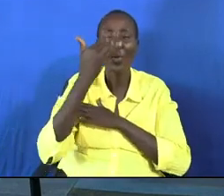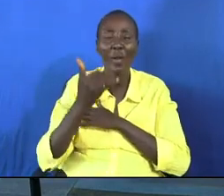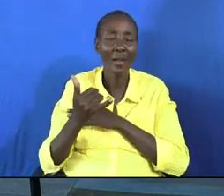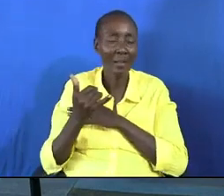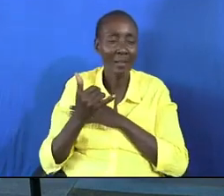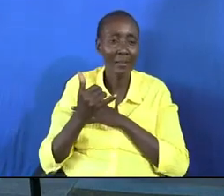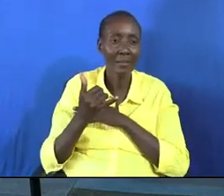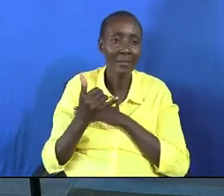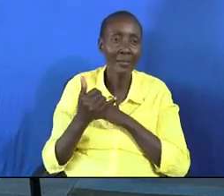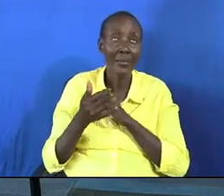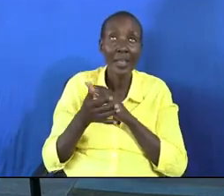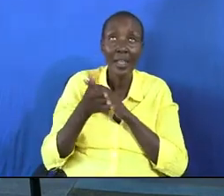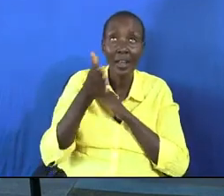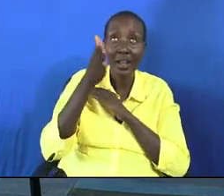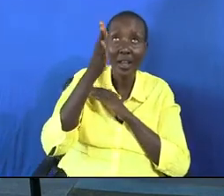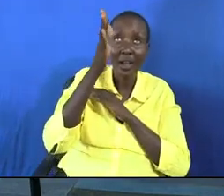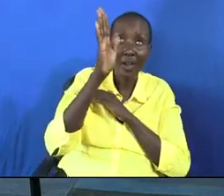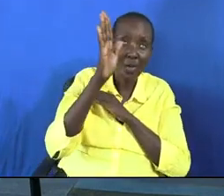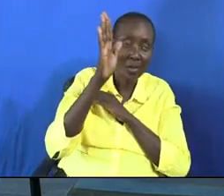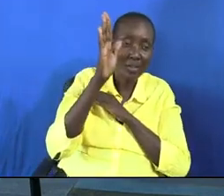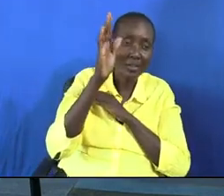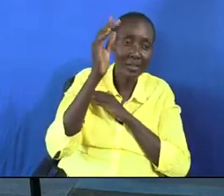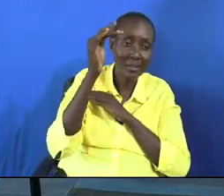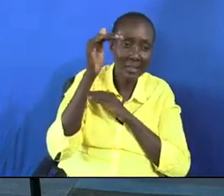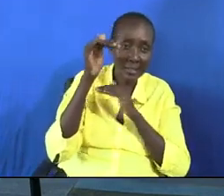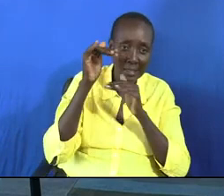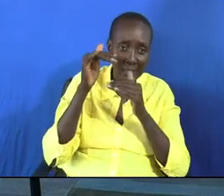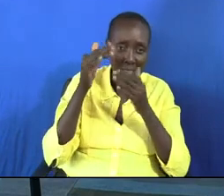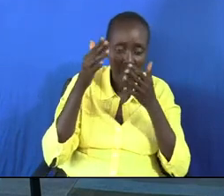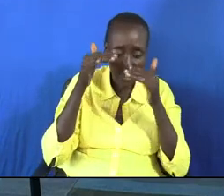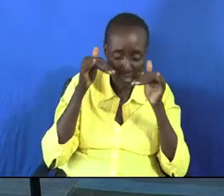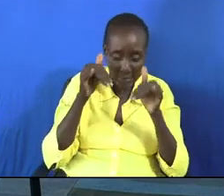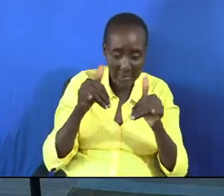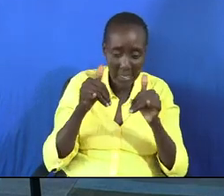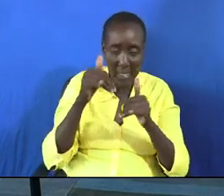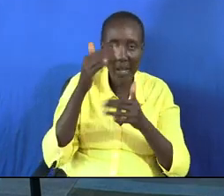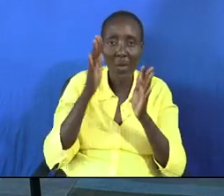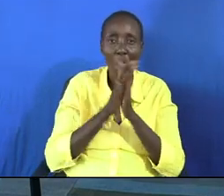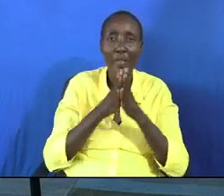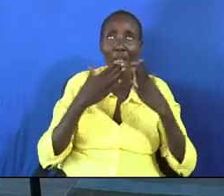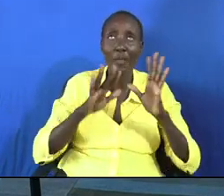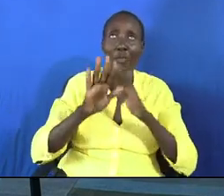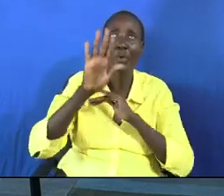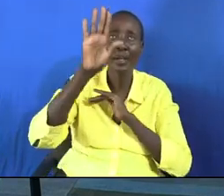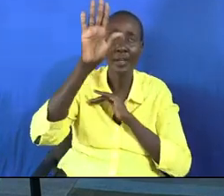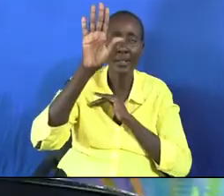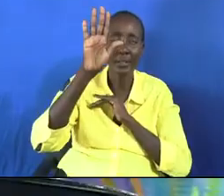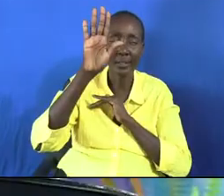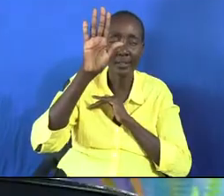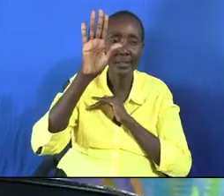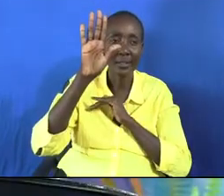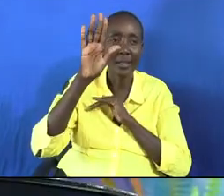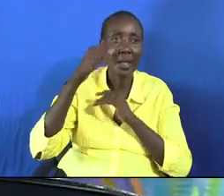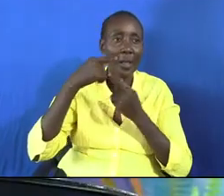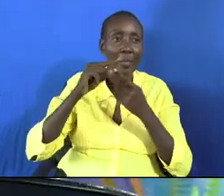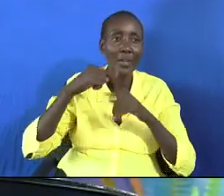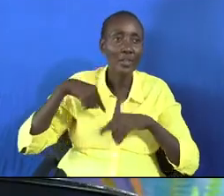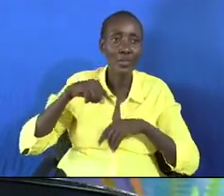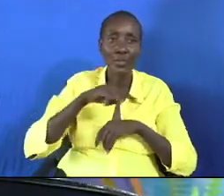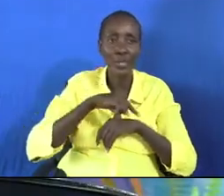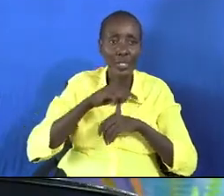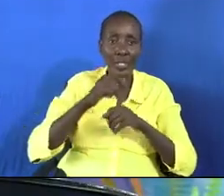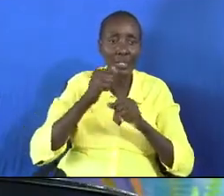Because God inhabits the praises of his people. How are we